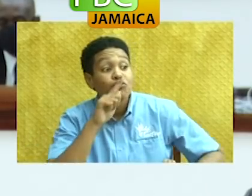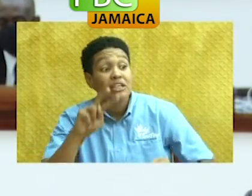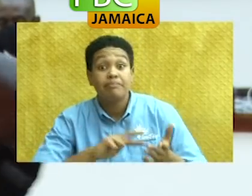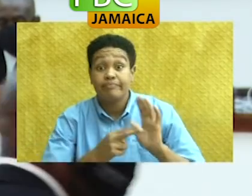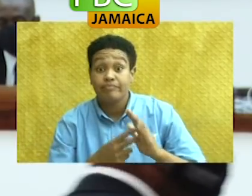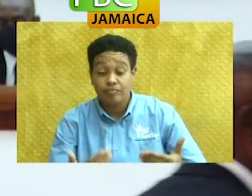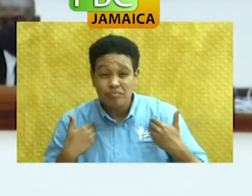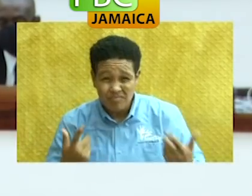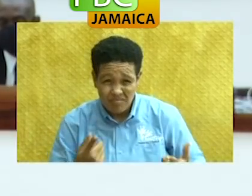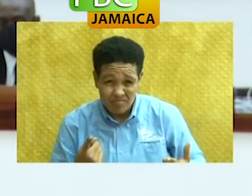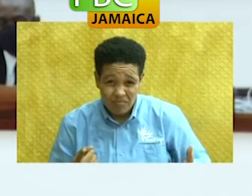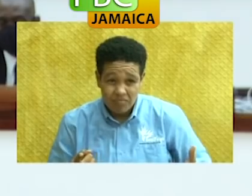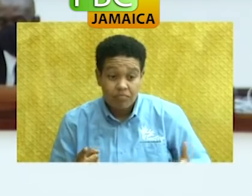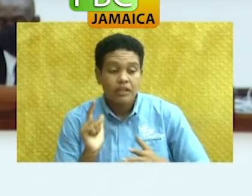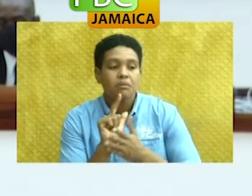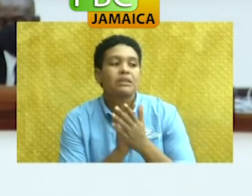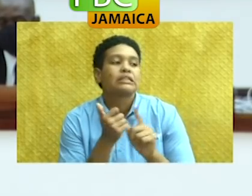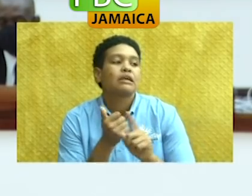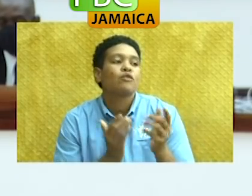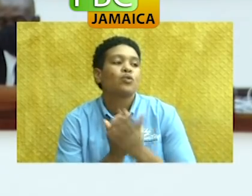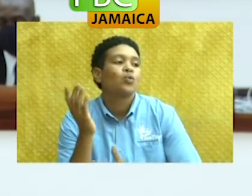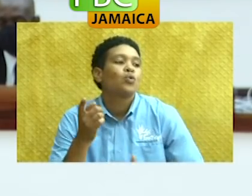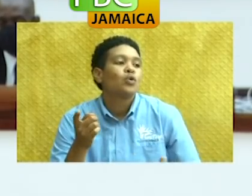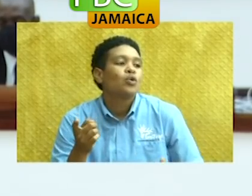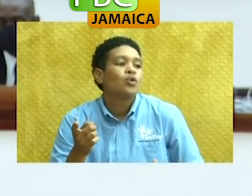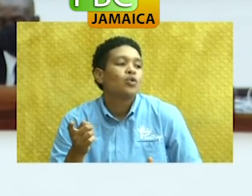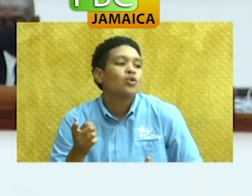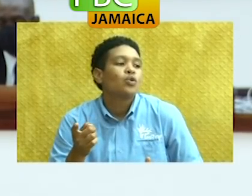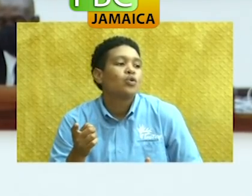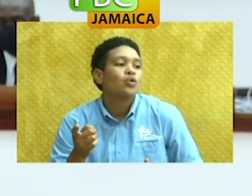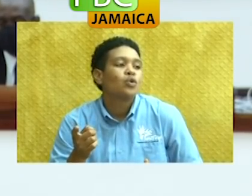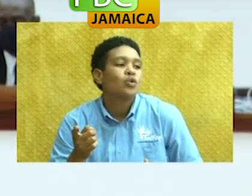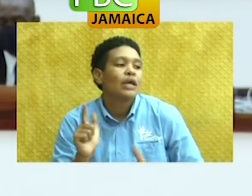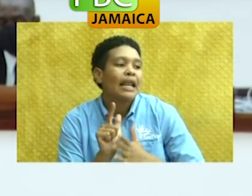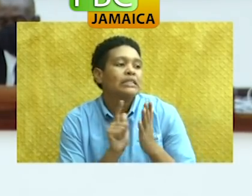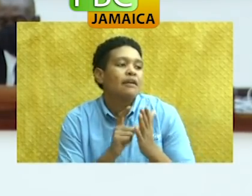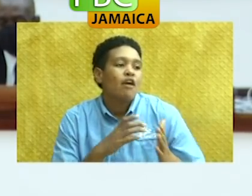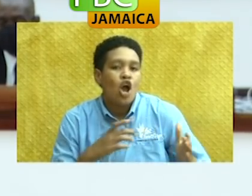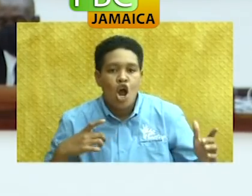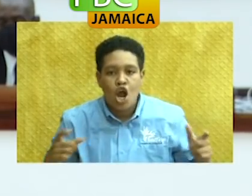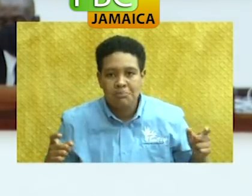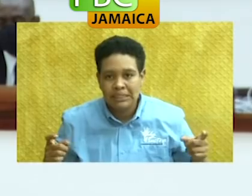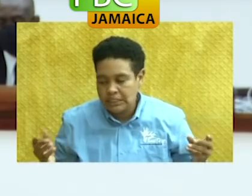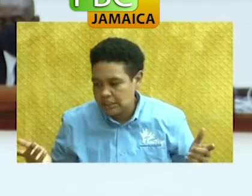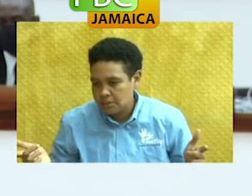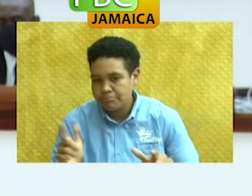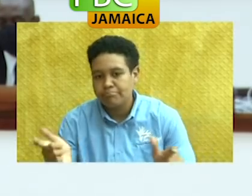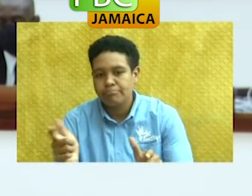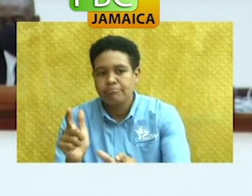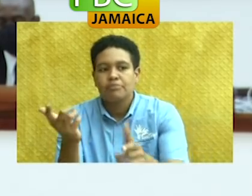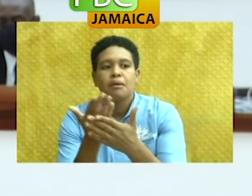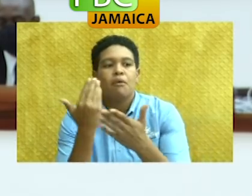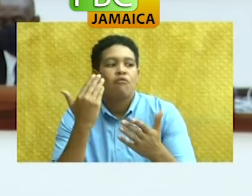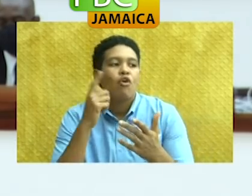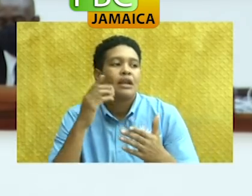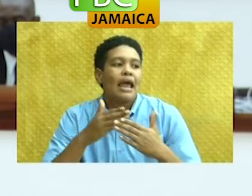have the bill through the Legislative Committee before